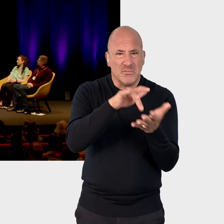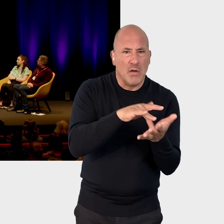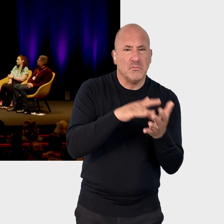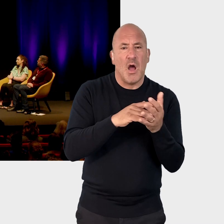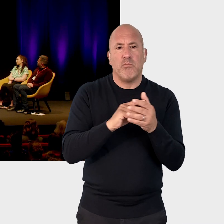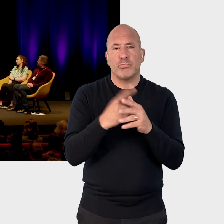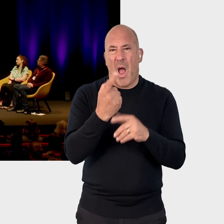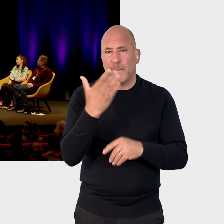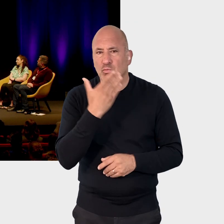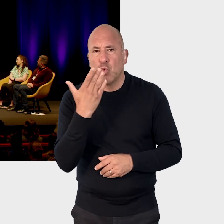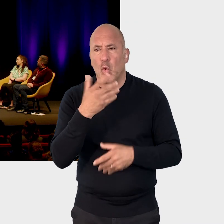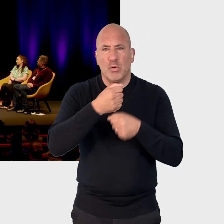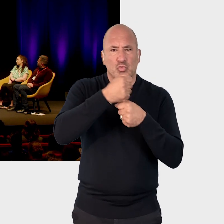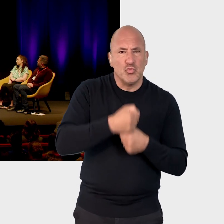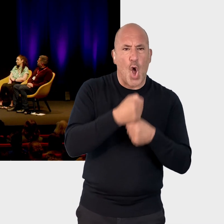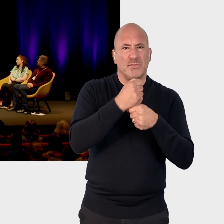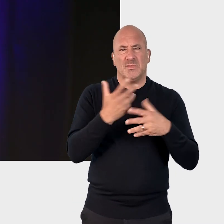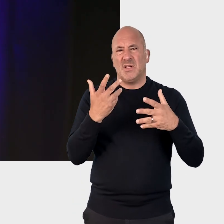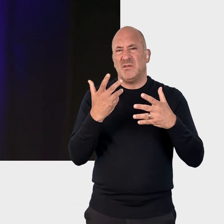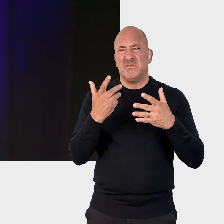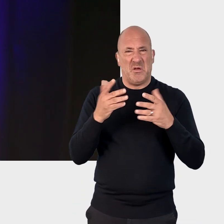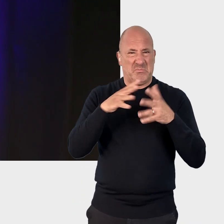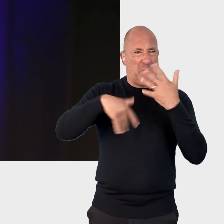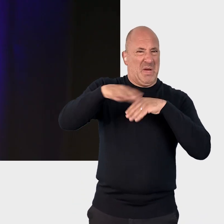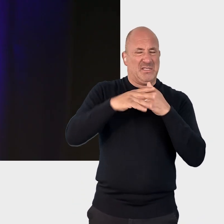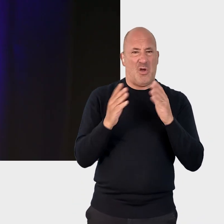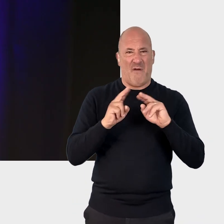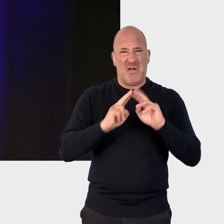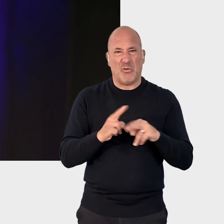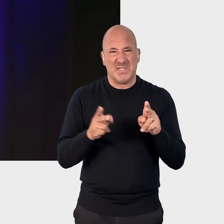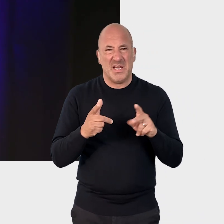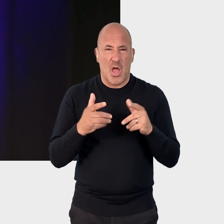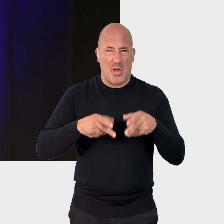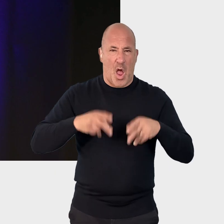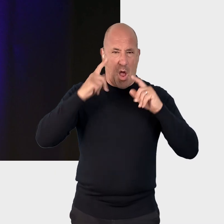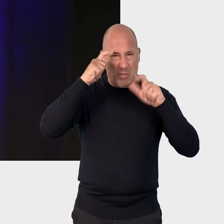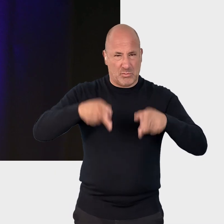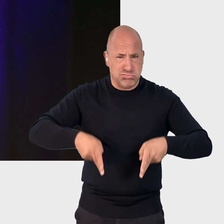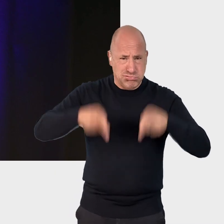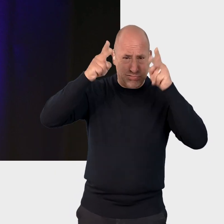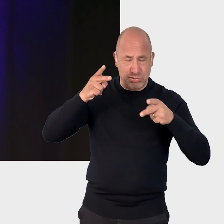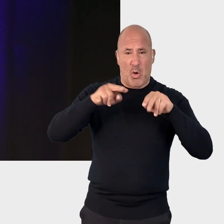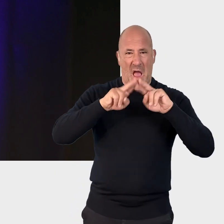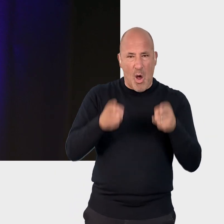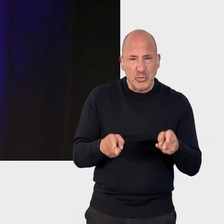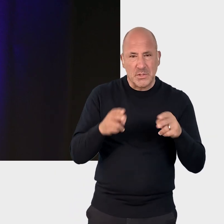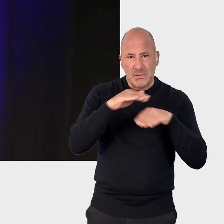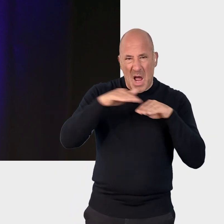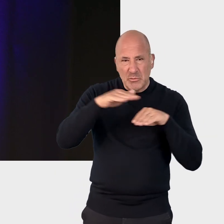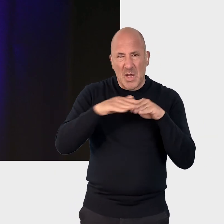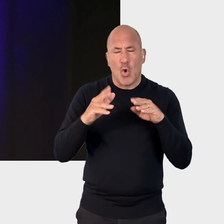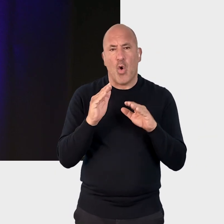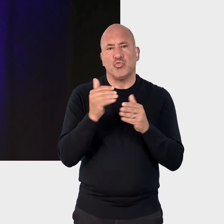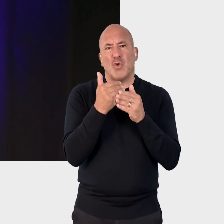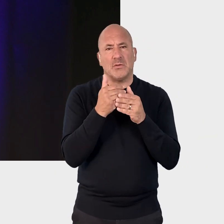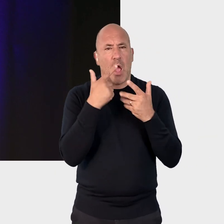parks, community centres, shopping precinct, a primary school, a number of churches, and a mix of housing stock from high-rise